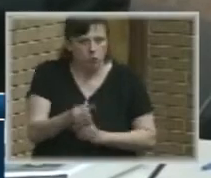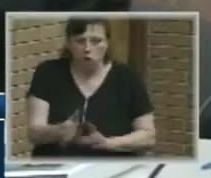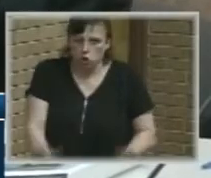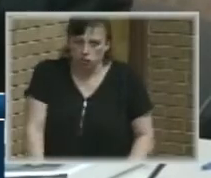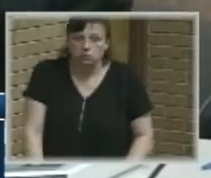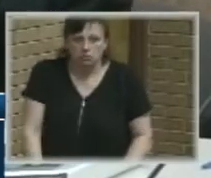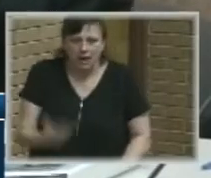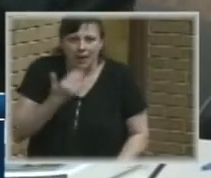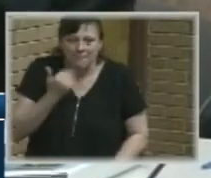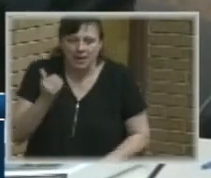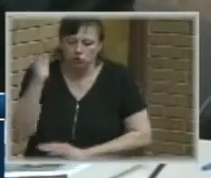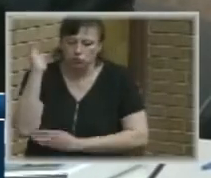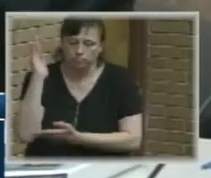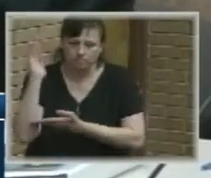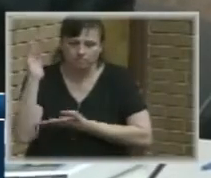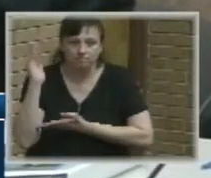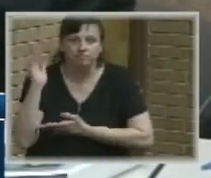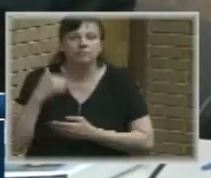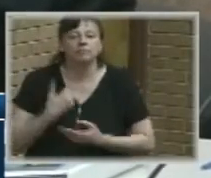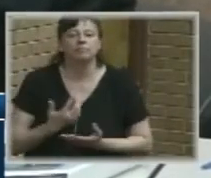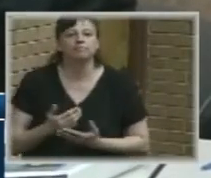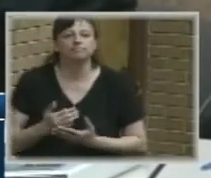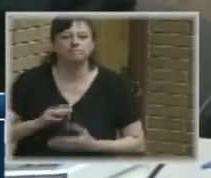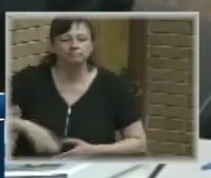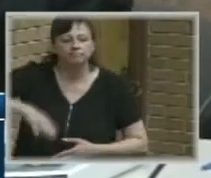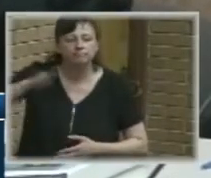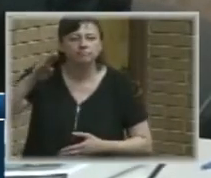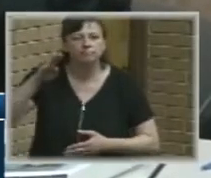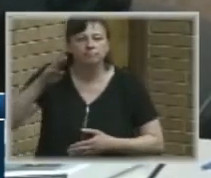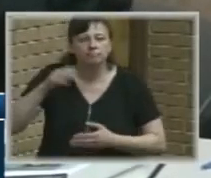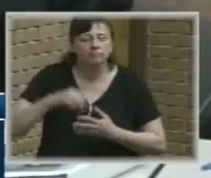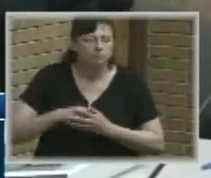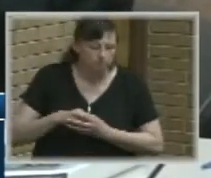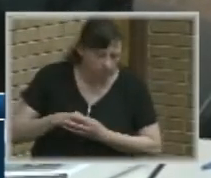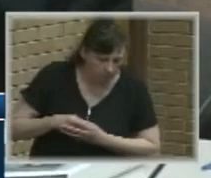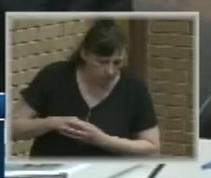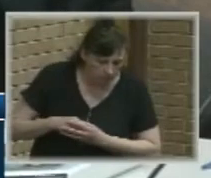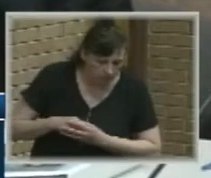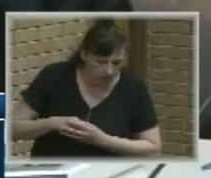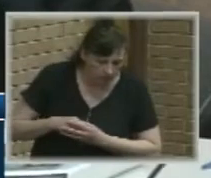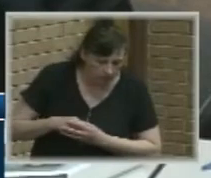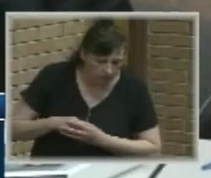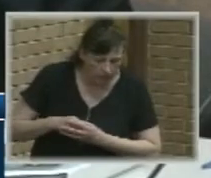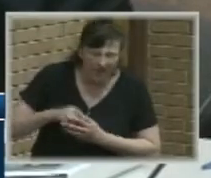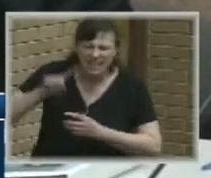best to remove the tree. It's a 40-inch cottonwood. It's got scars along the bark.